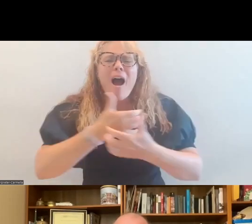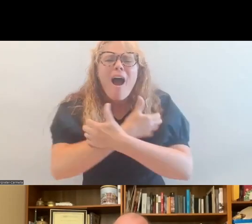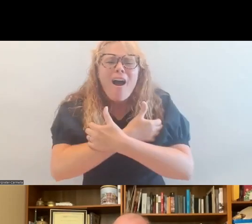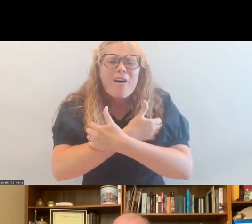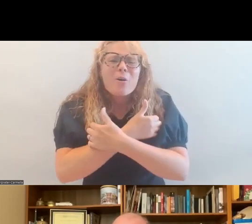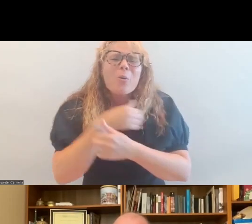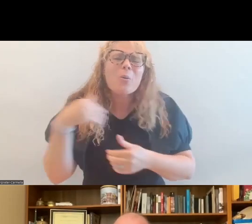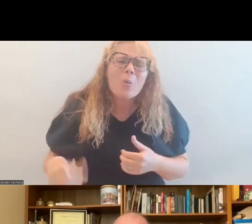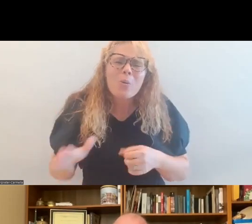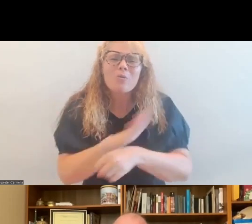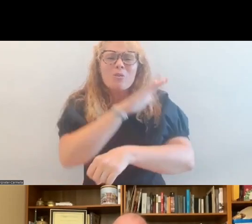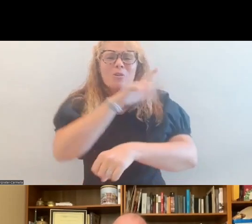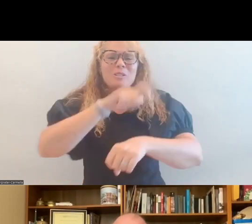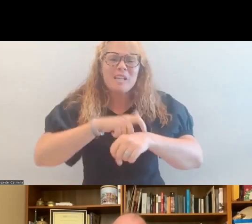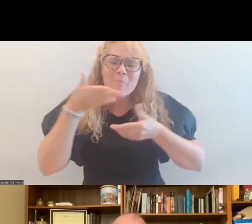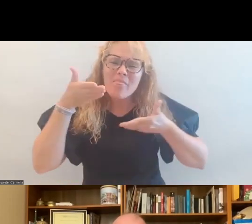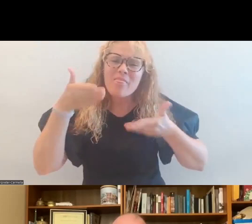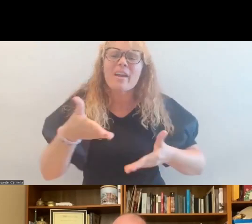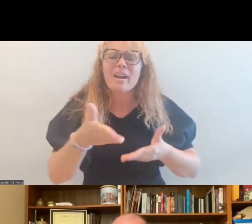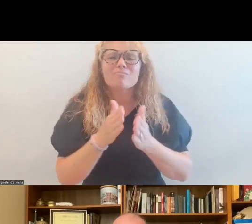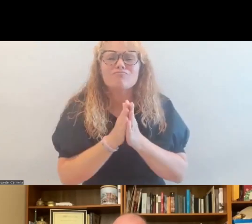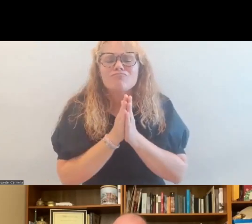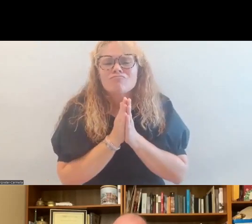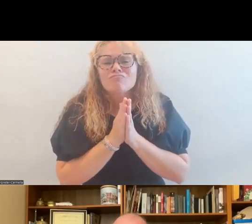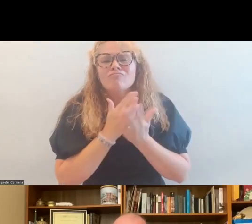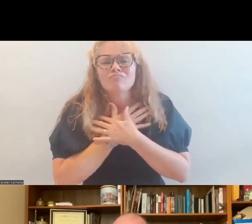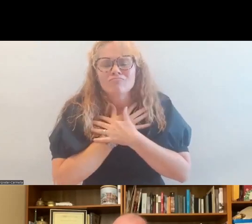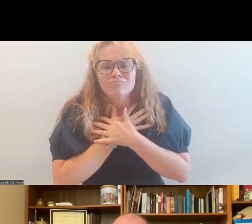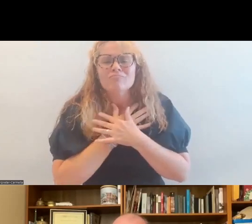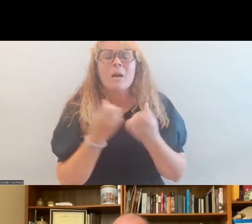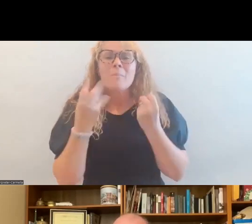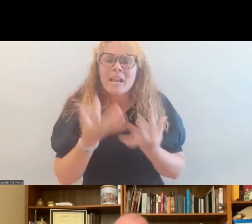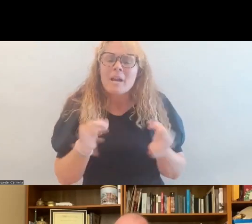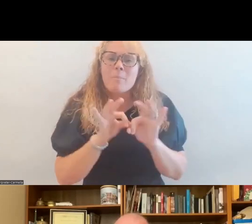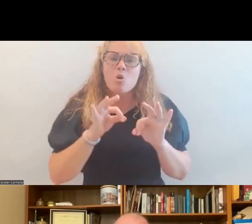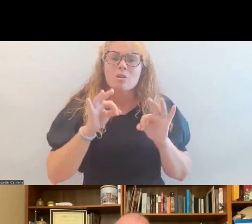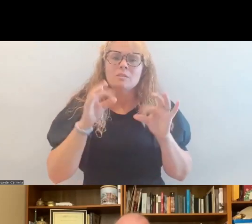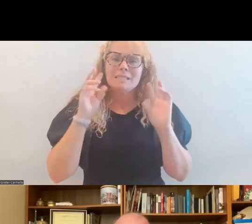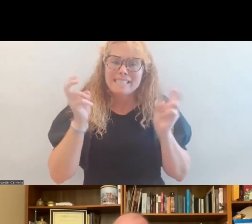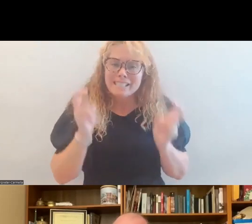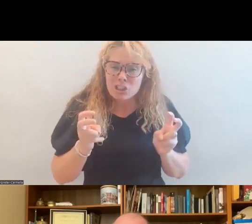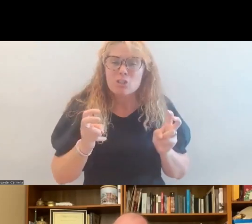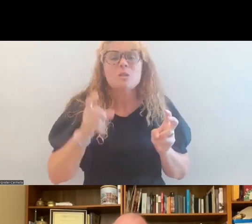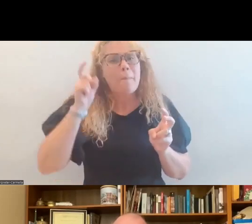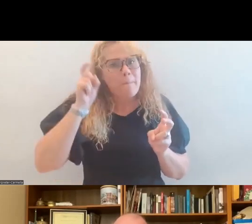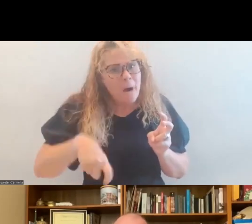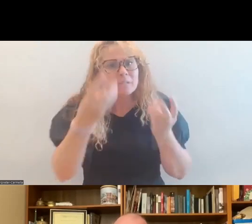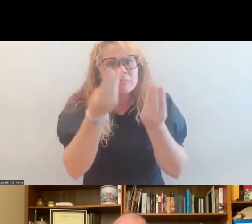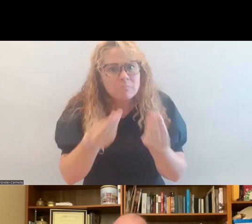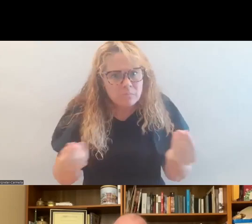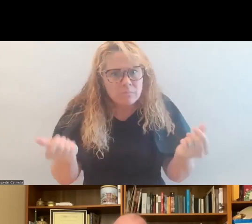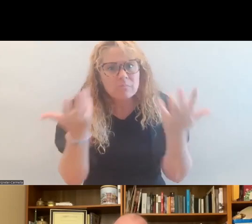full time that people were there. And there were important issues that were brought up that are going to have to be worked out.